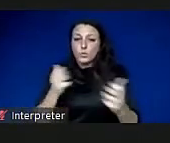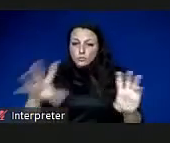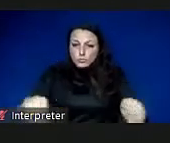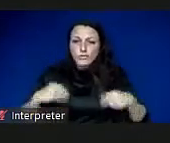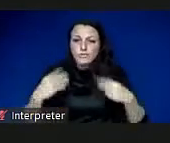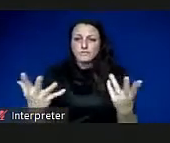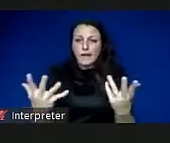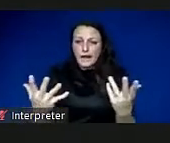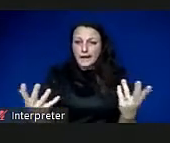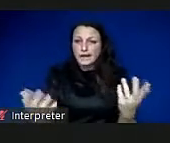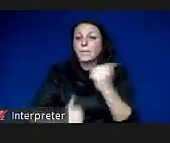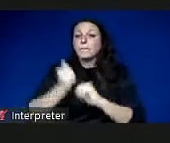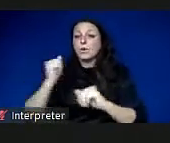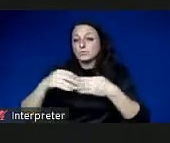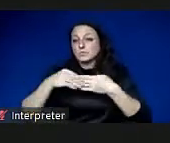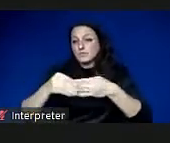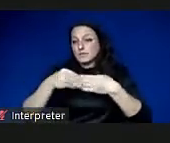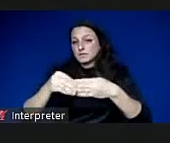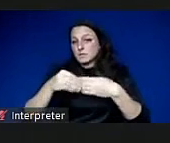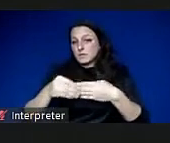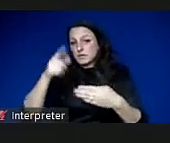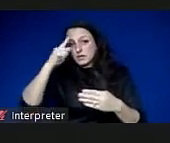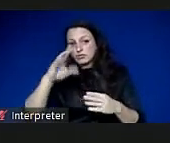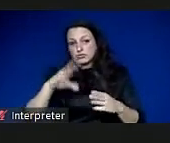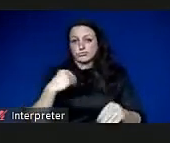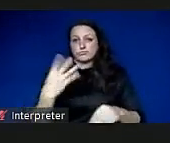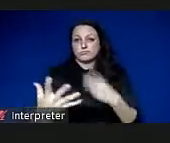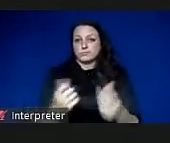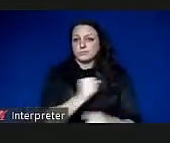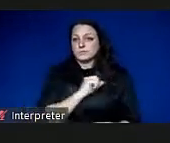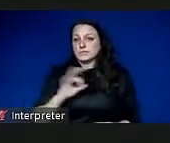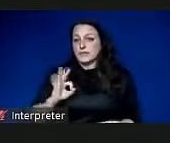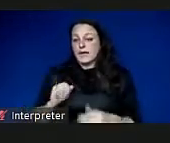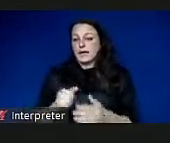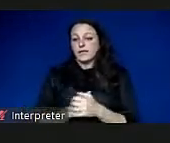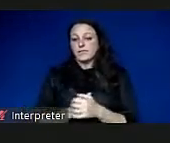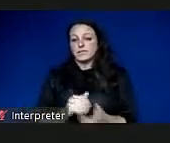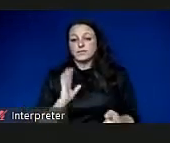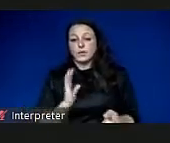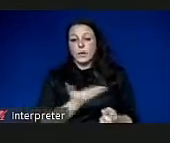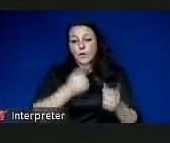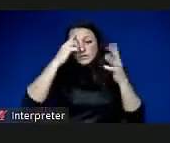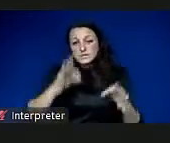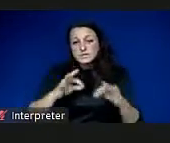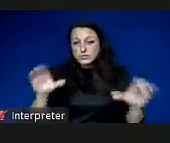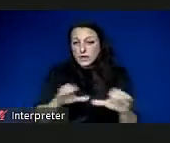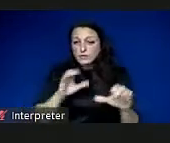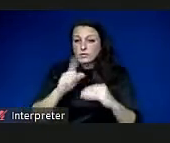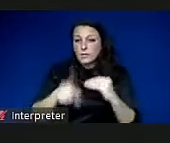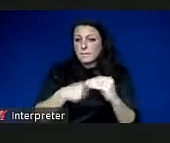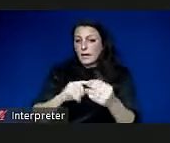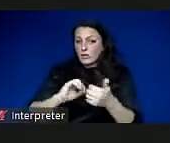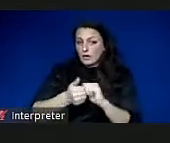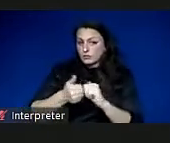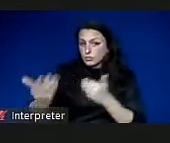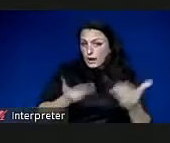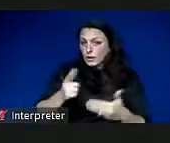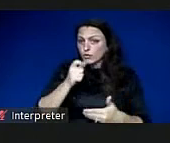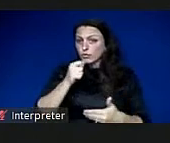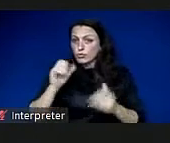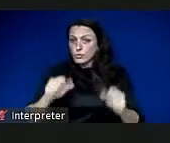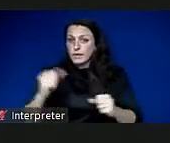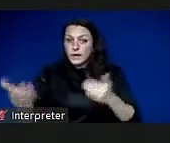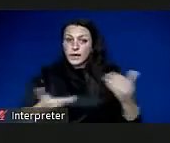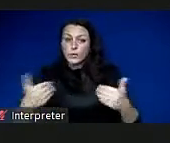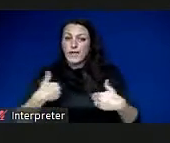most flexibility on the back end. To inform our decisions and actions around staffing, we formed an industry advisory